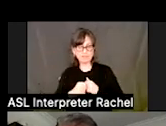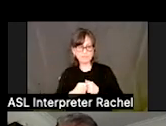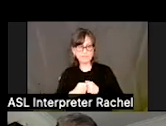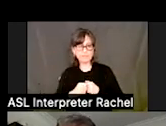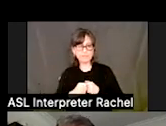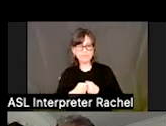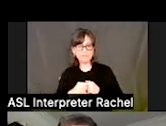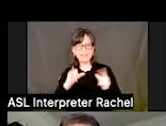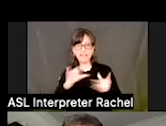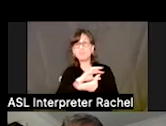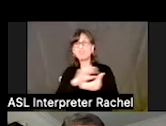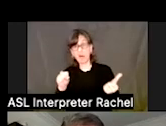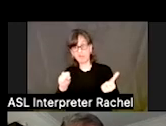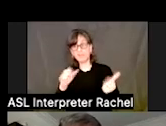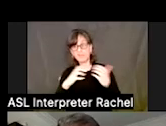That one was demolished.